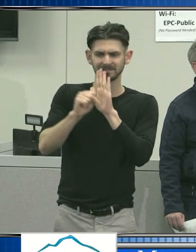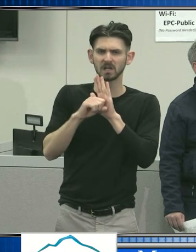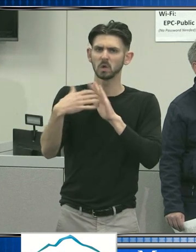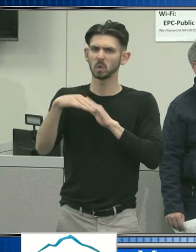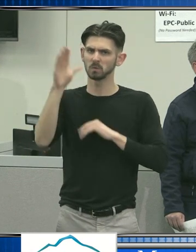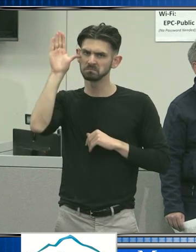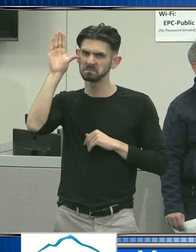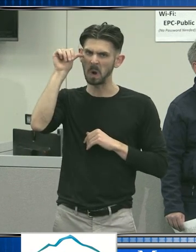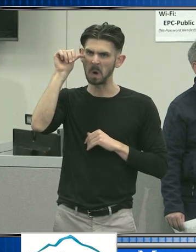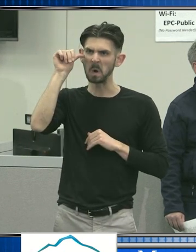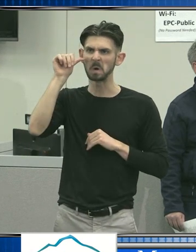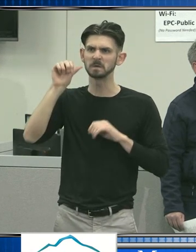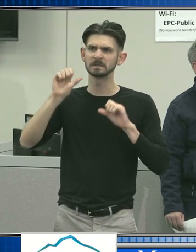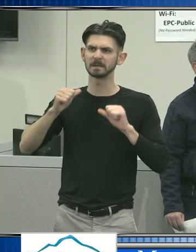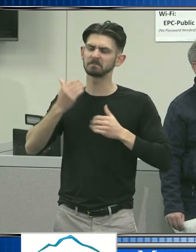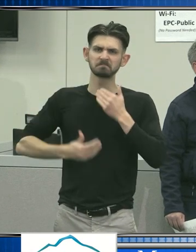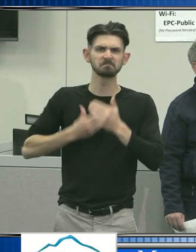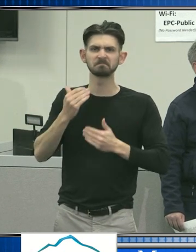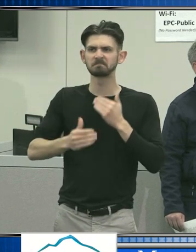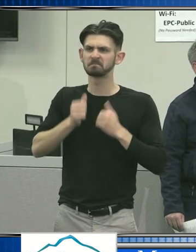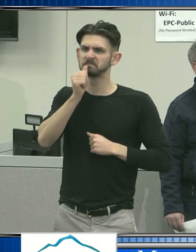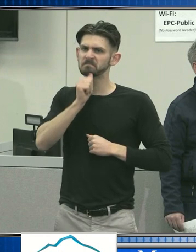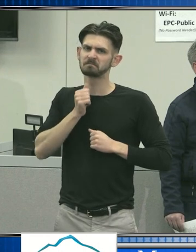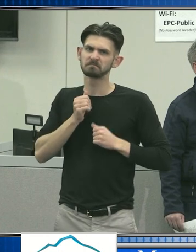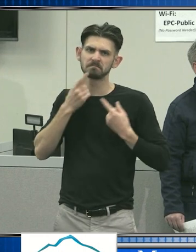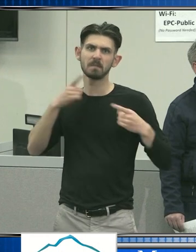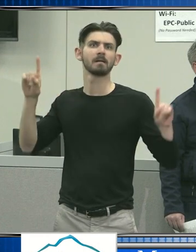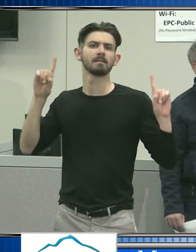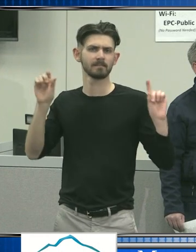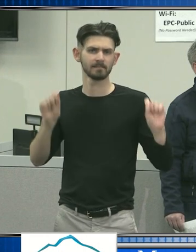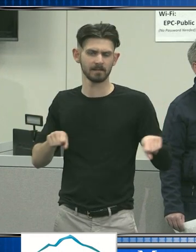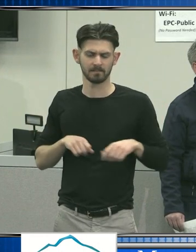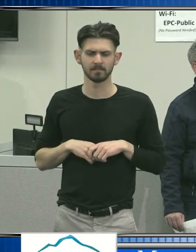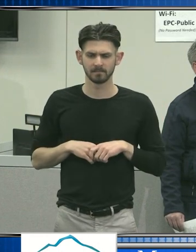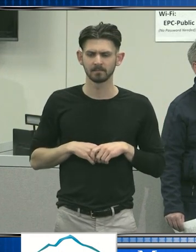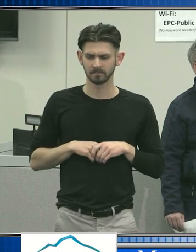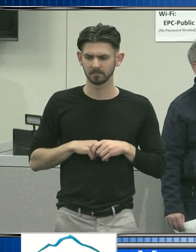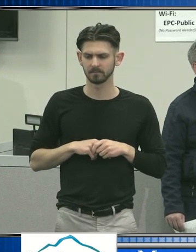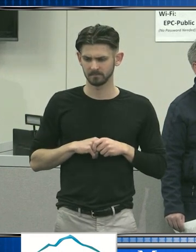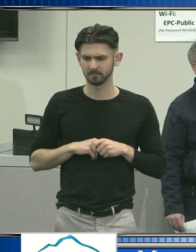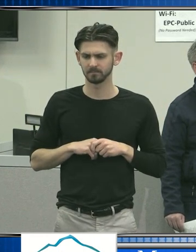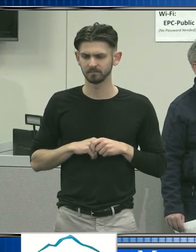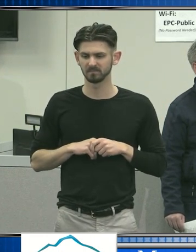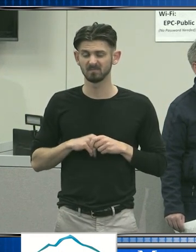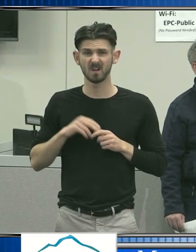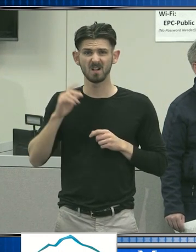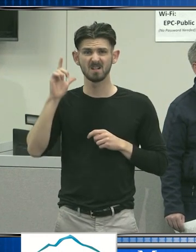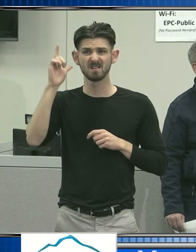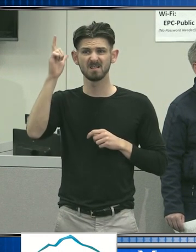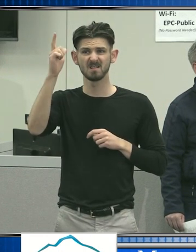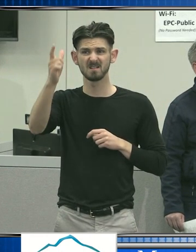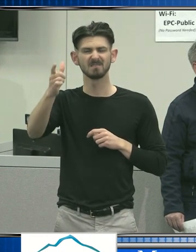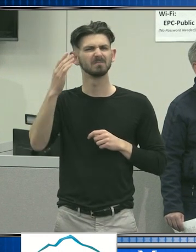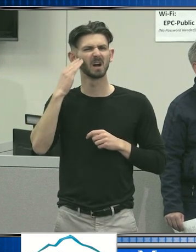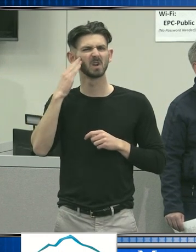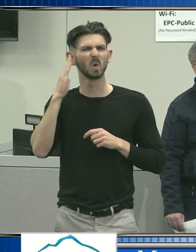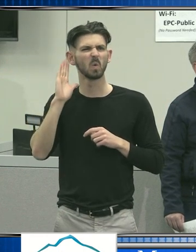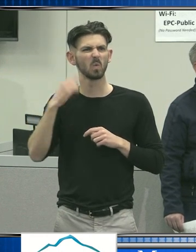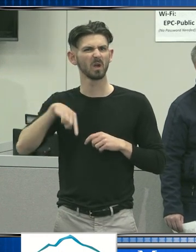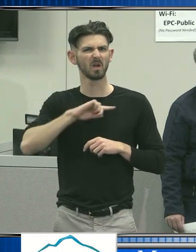it. And at some point in the future, we'll celebrate the fact that we have overcome yet another great